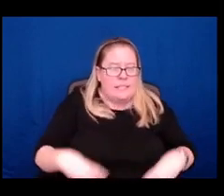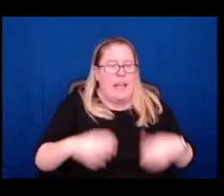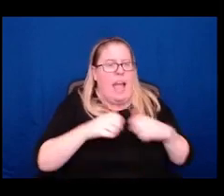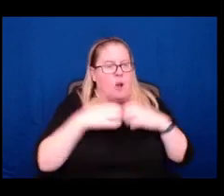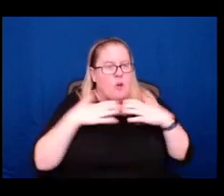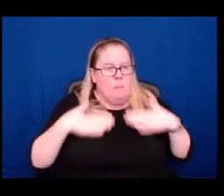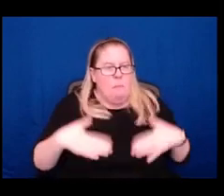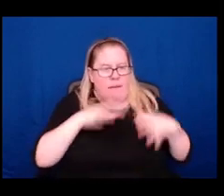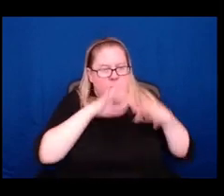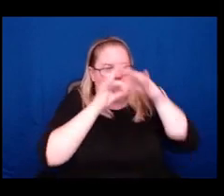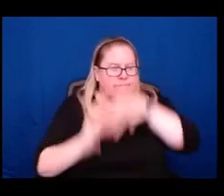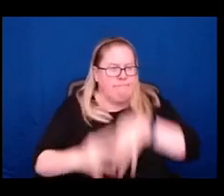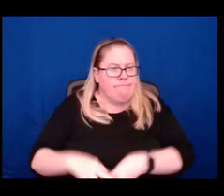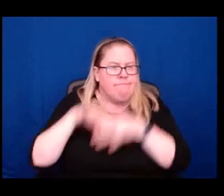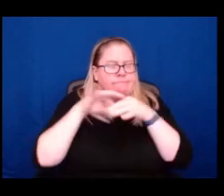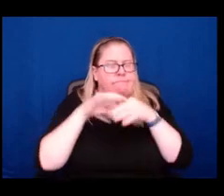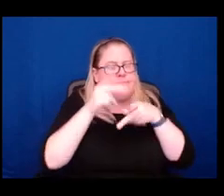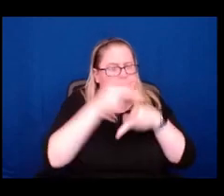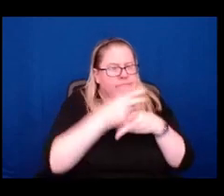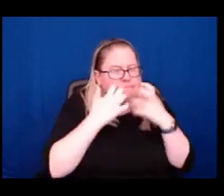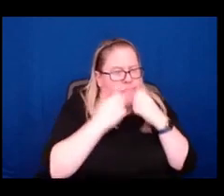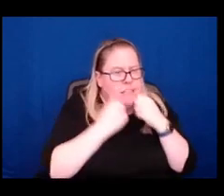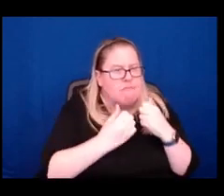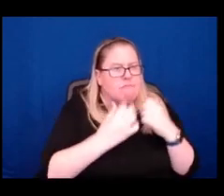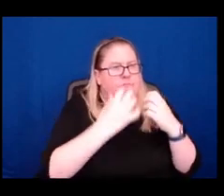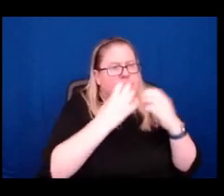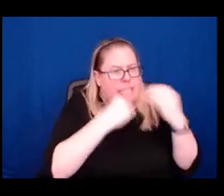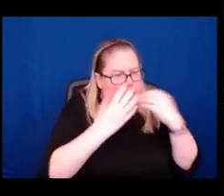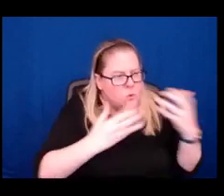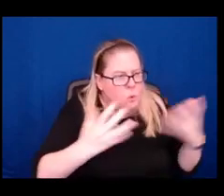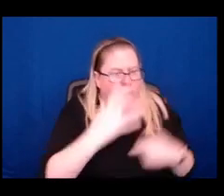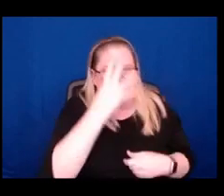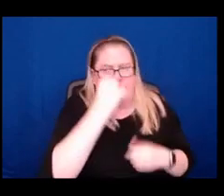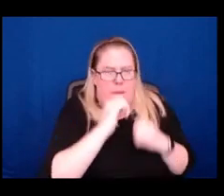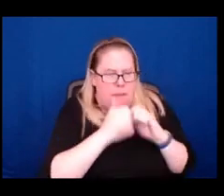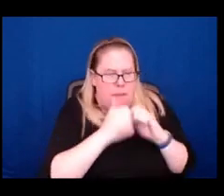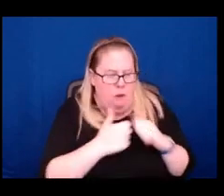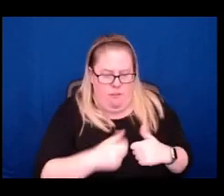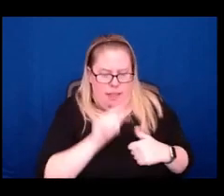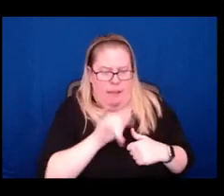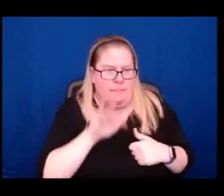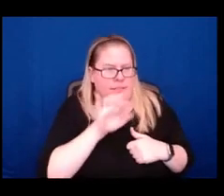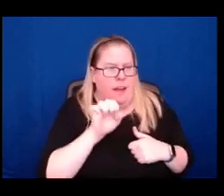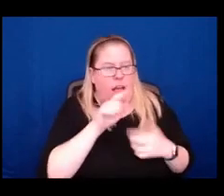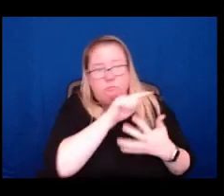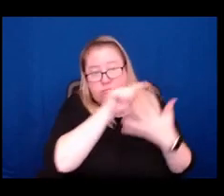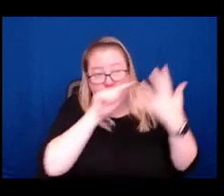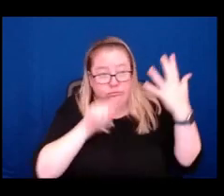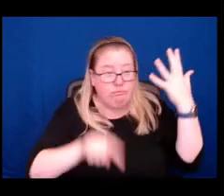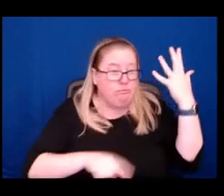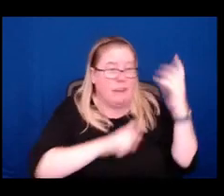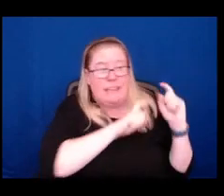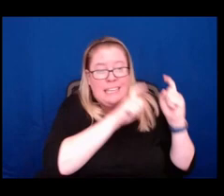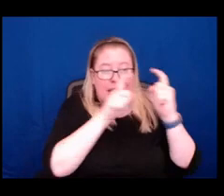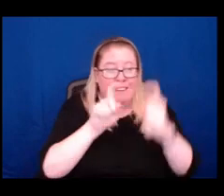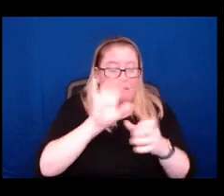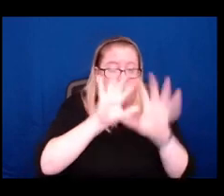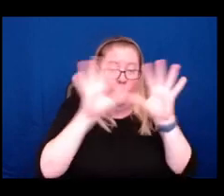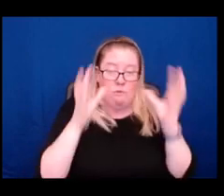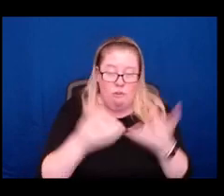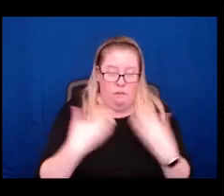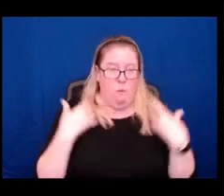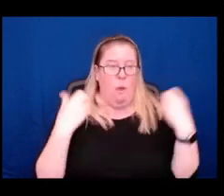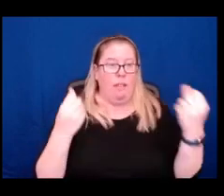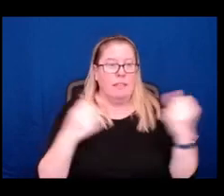body is connected. I care about what you eat. I care about how you sleep, your lifestyle pattern. I feel like all those things contribute to your overall wellness. And